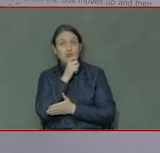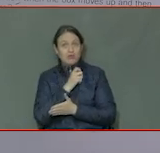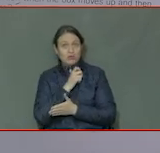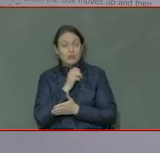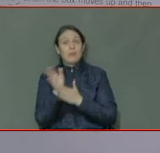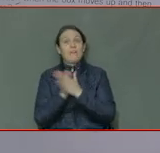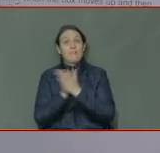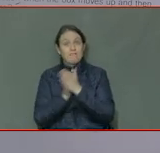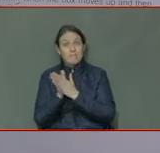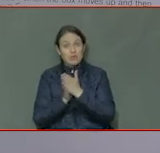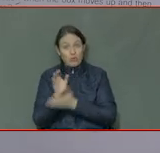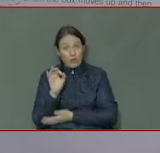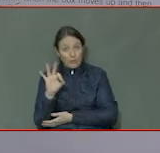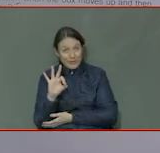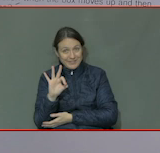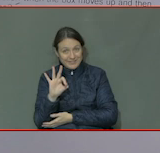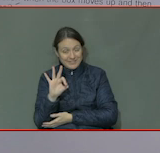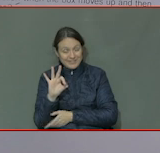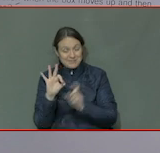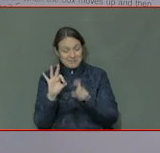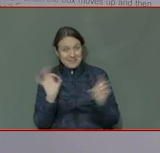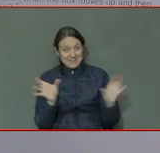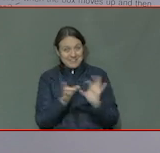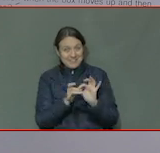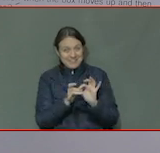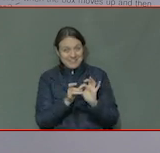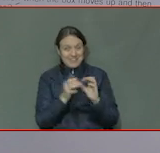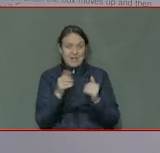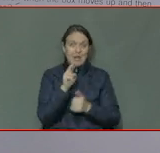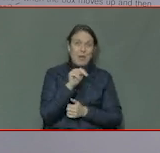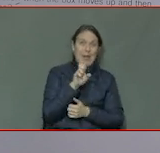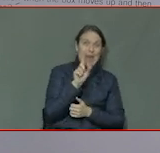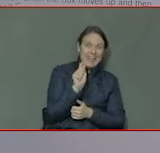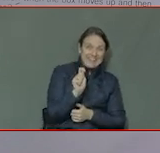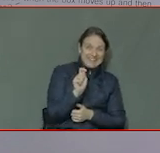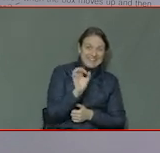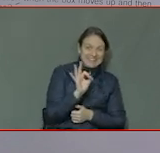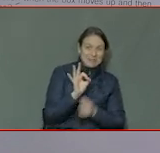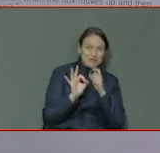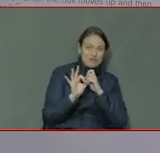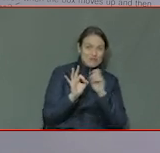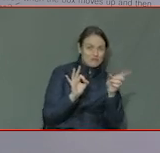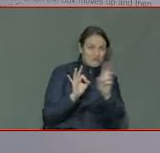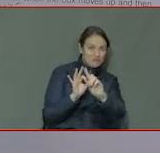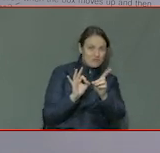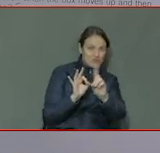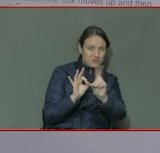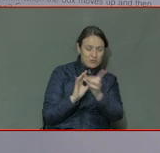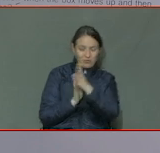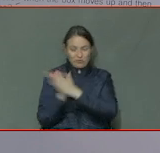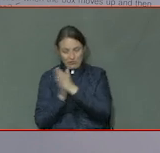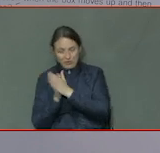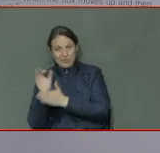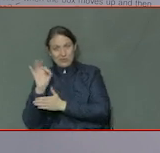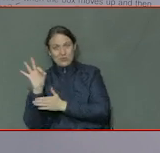force. They must fit each other. You can't use the net force. You must use frictional force if you